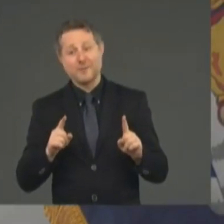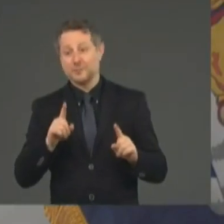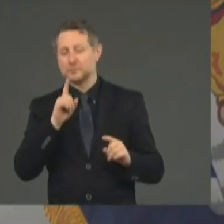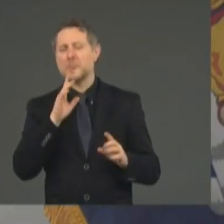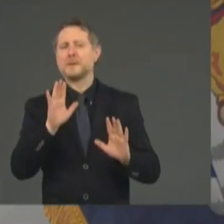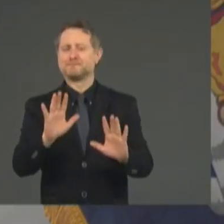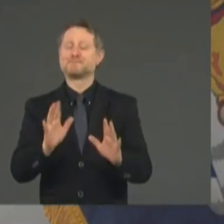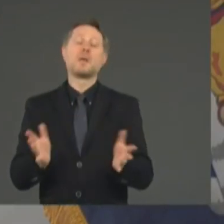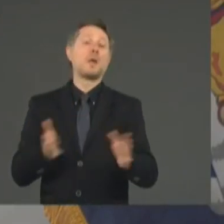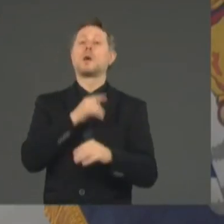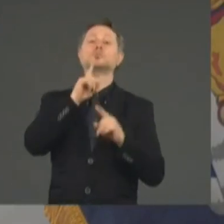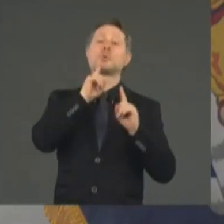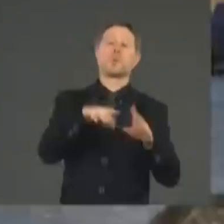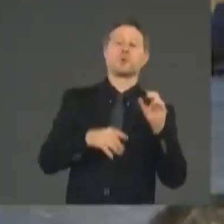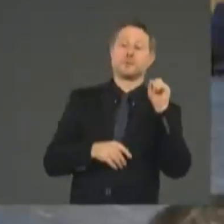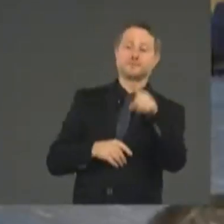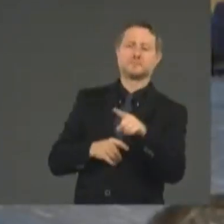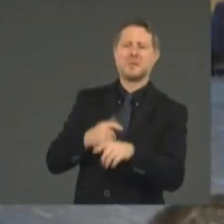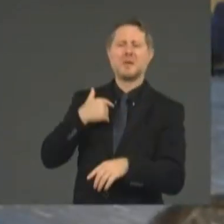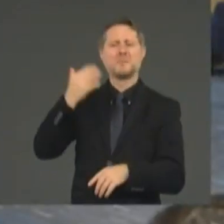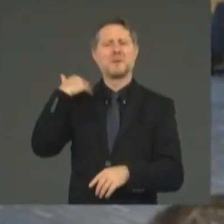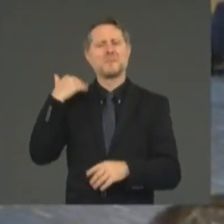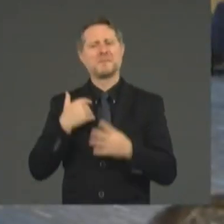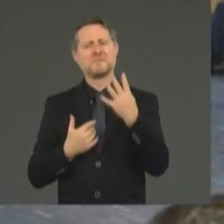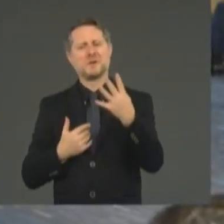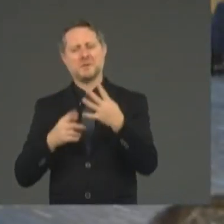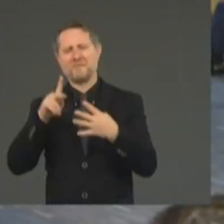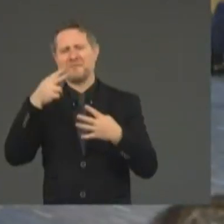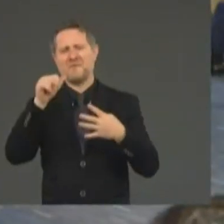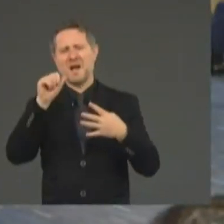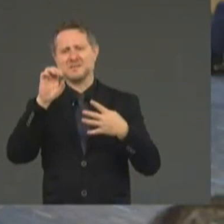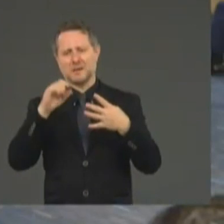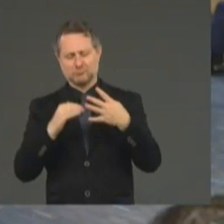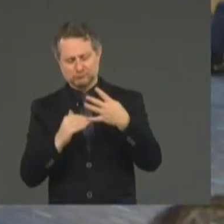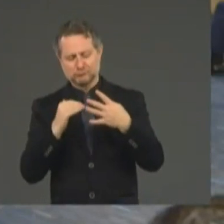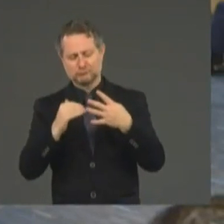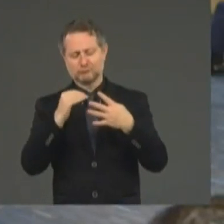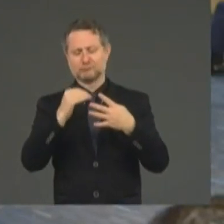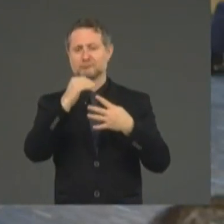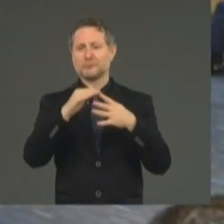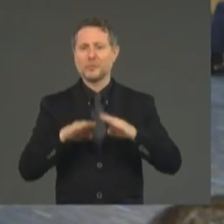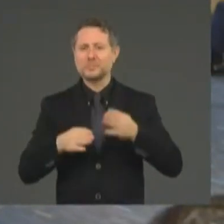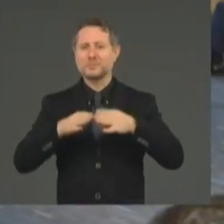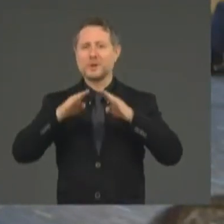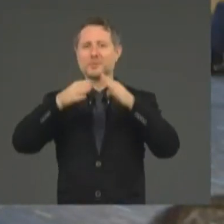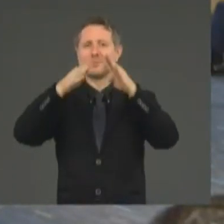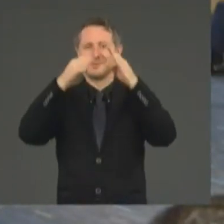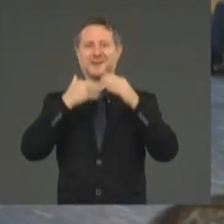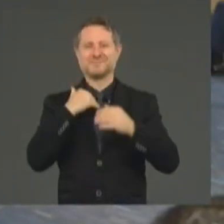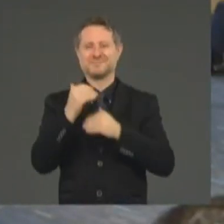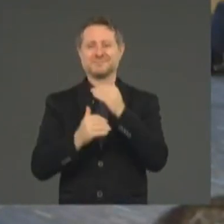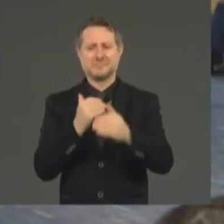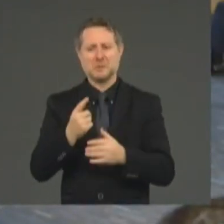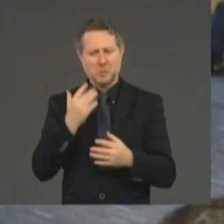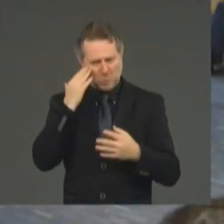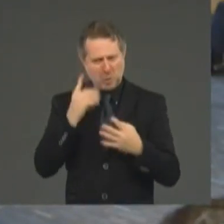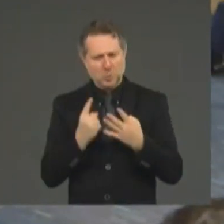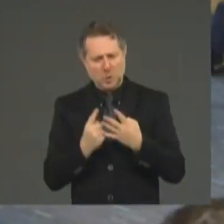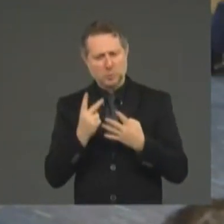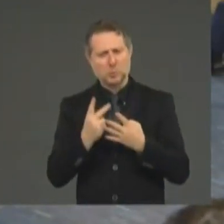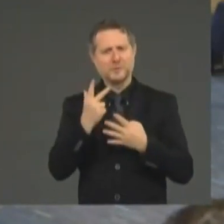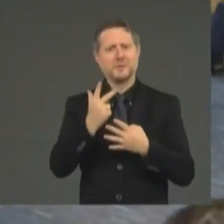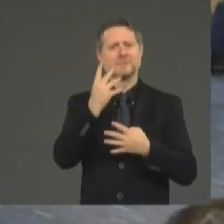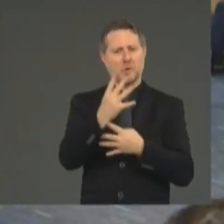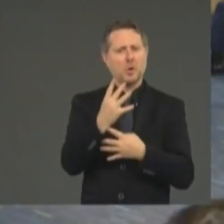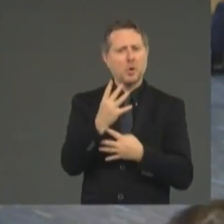in terms of those 4 phases for reopening? And do they fall into 1, 2, 3, or 4?